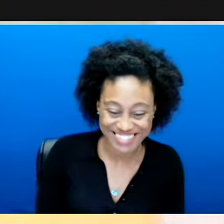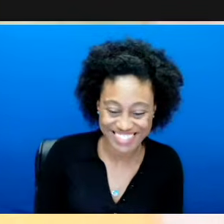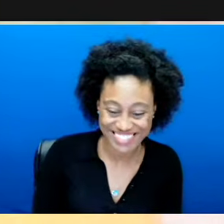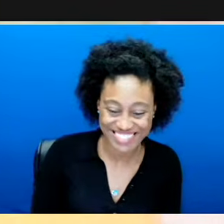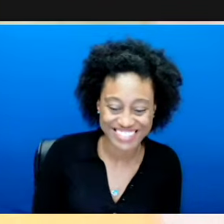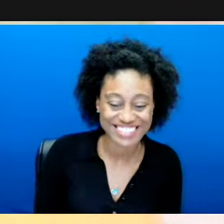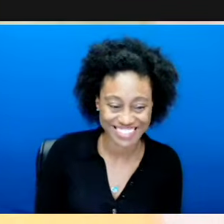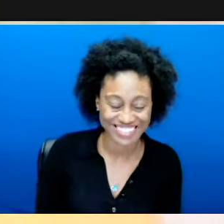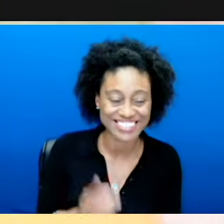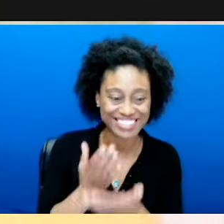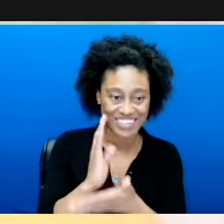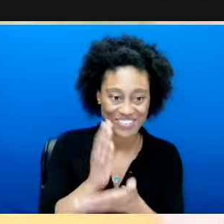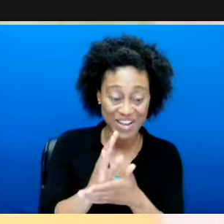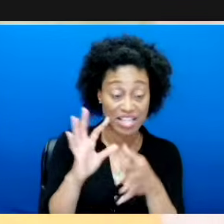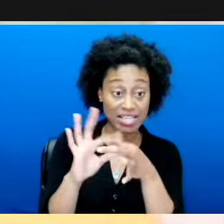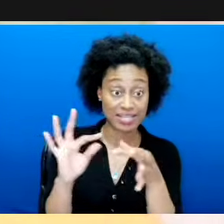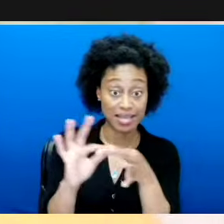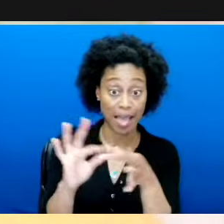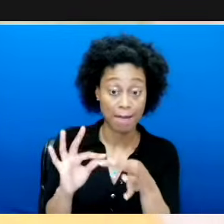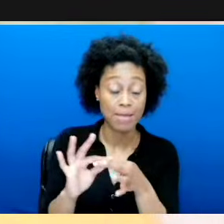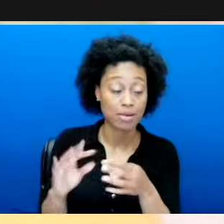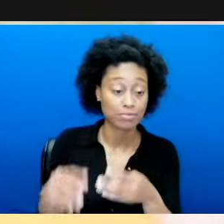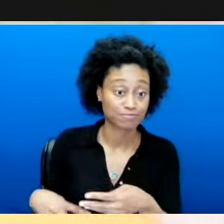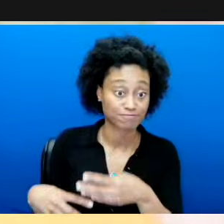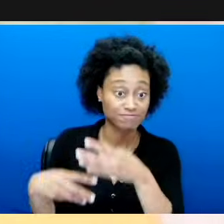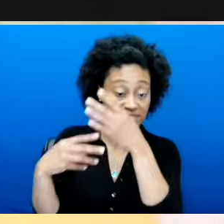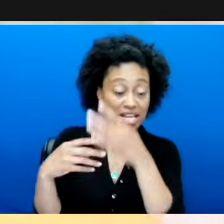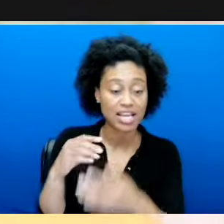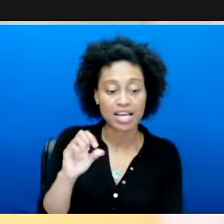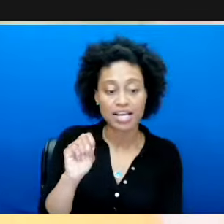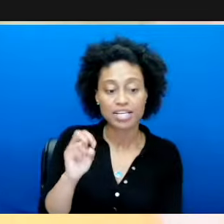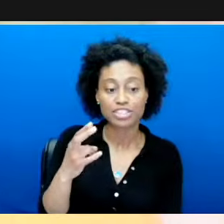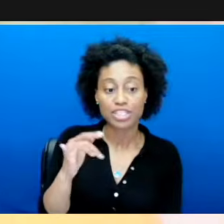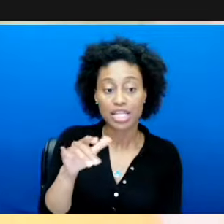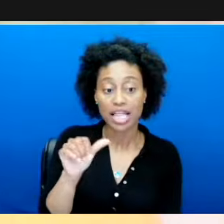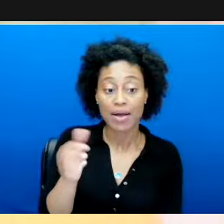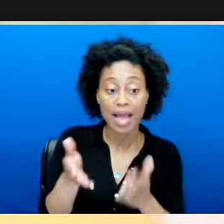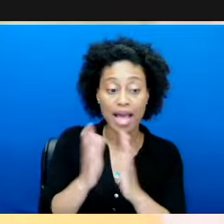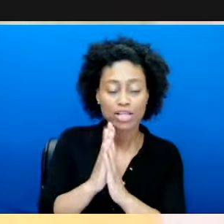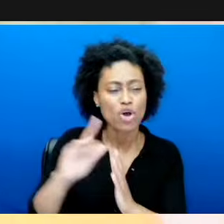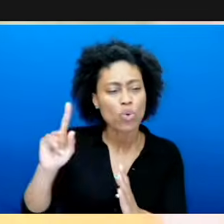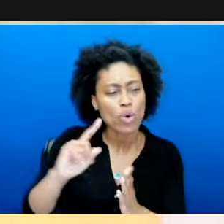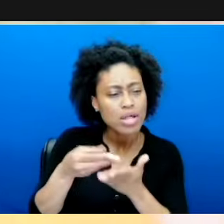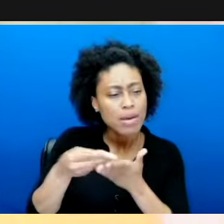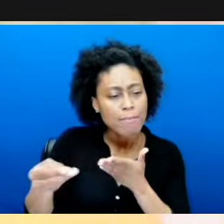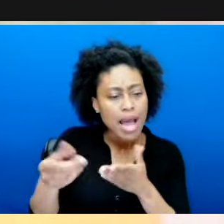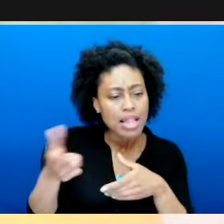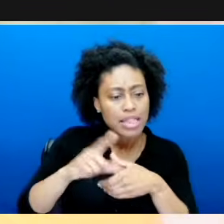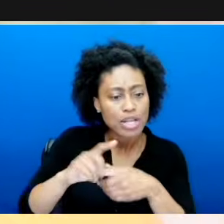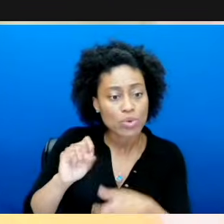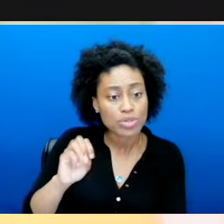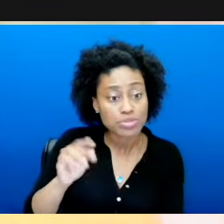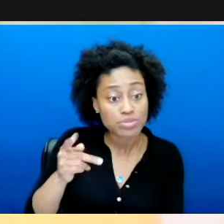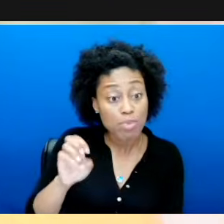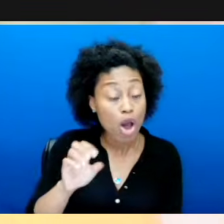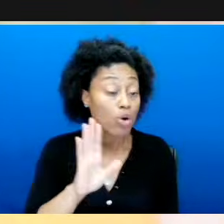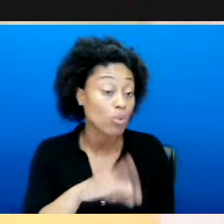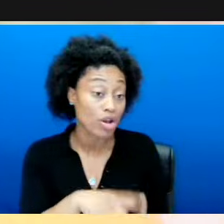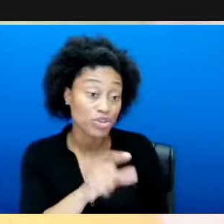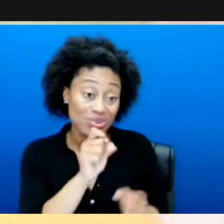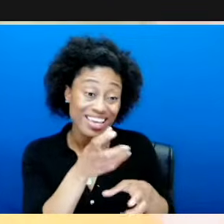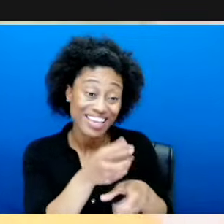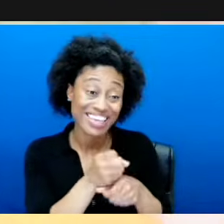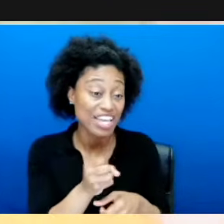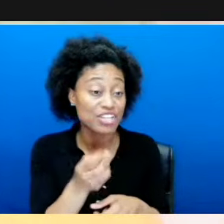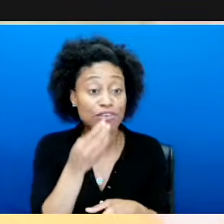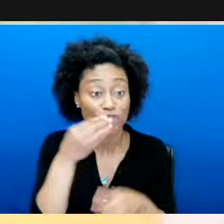All right. As those comments coming in, Sheila was asking, where do I buy liquid smoke? And Sheila, you can get that more than likely at the